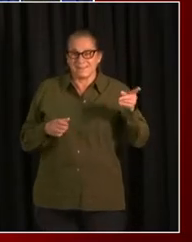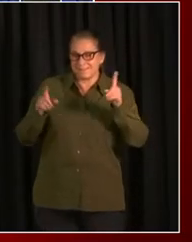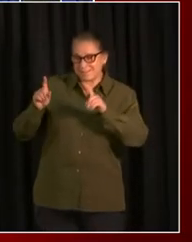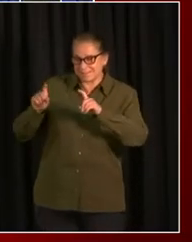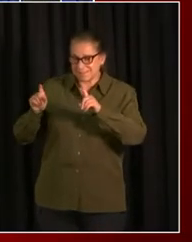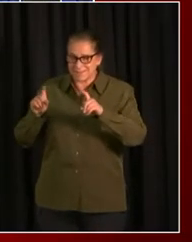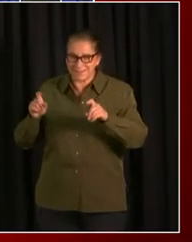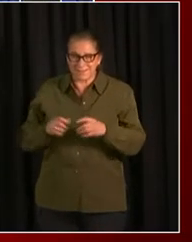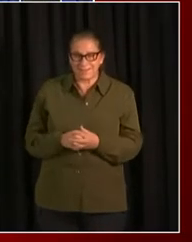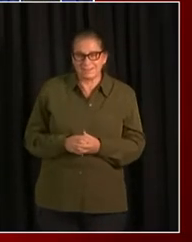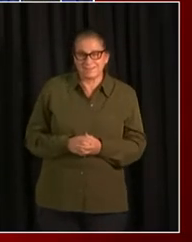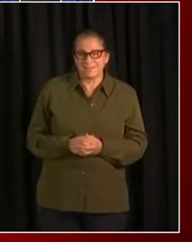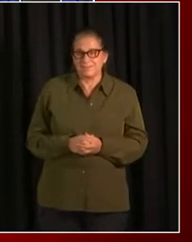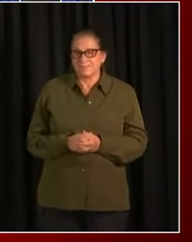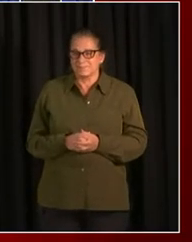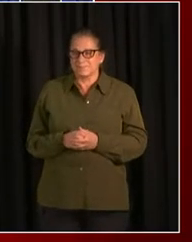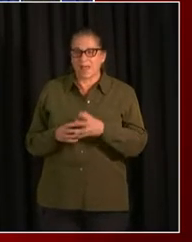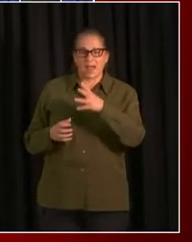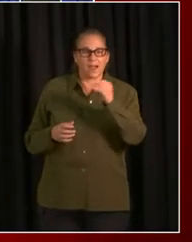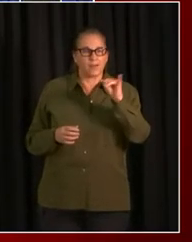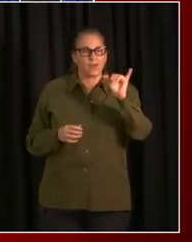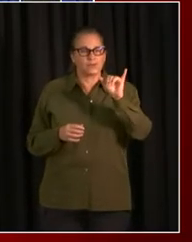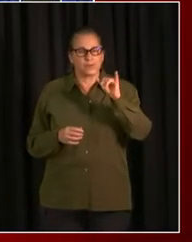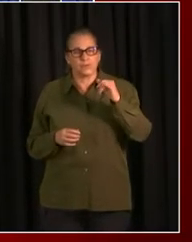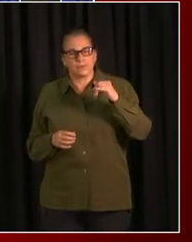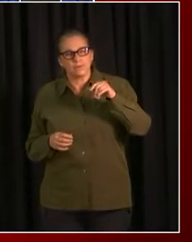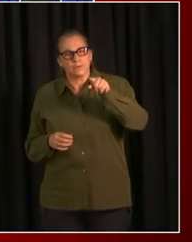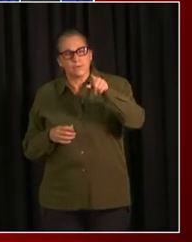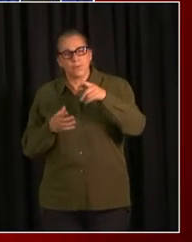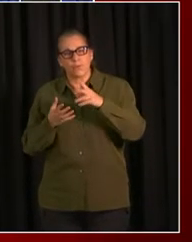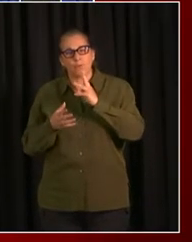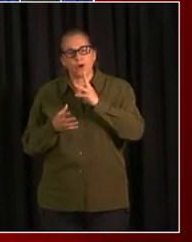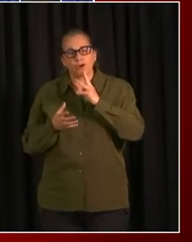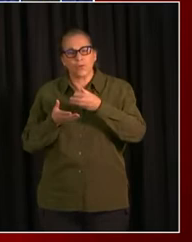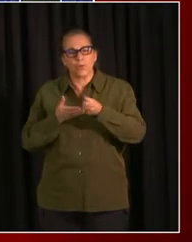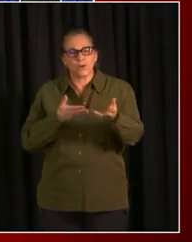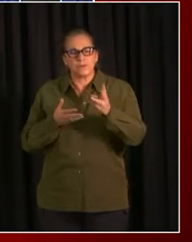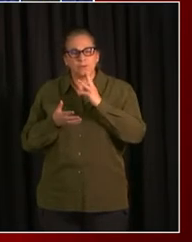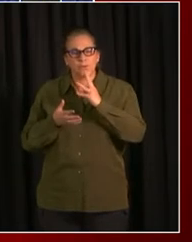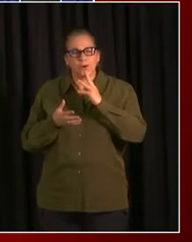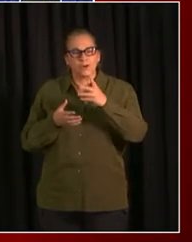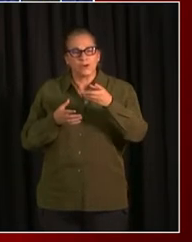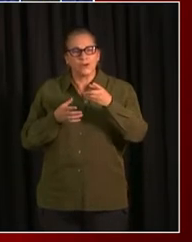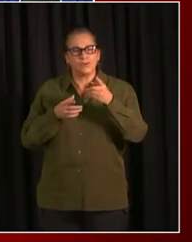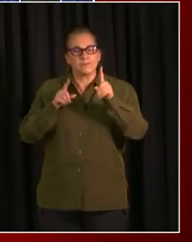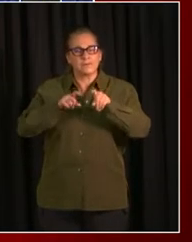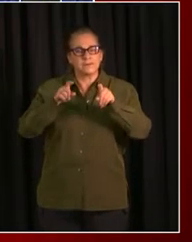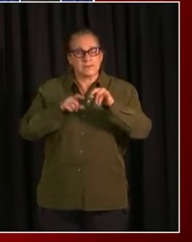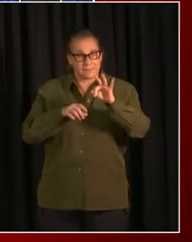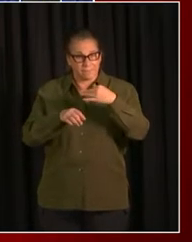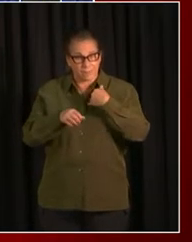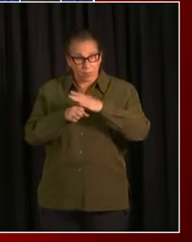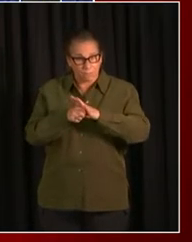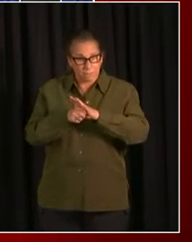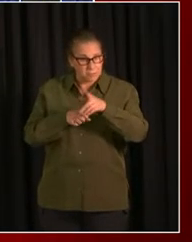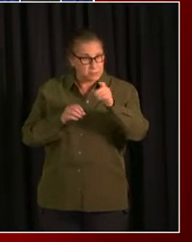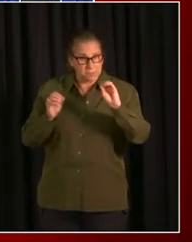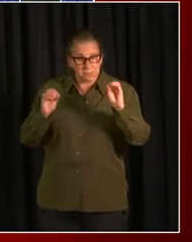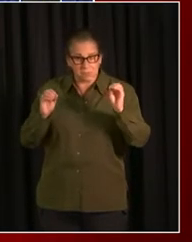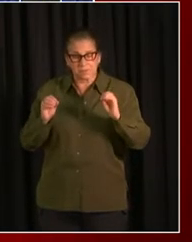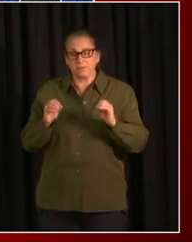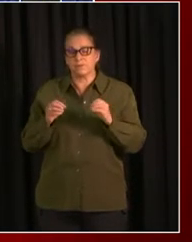testing wastewater for COVID, seeing that other counties in the area are doing just that, and wondering